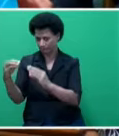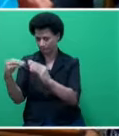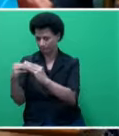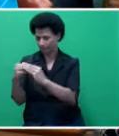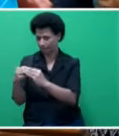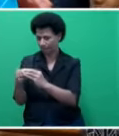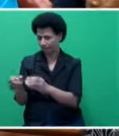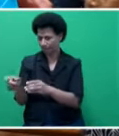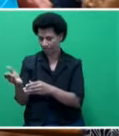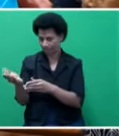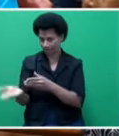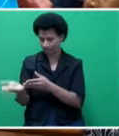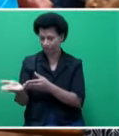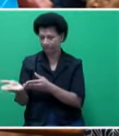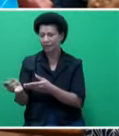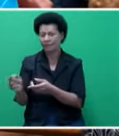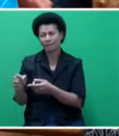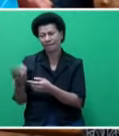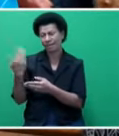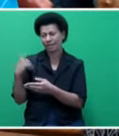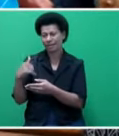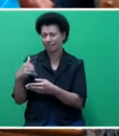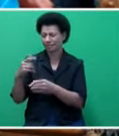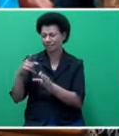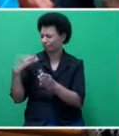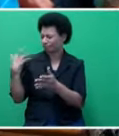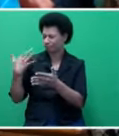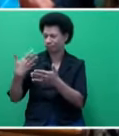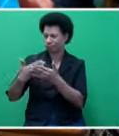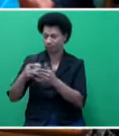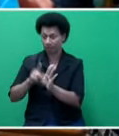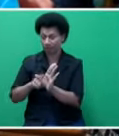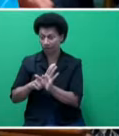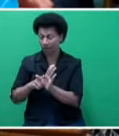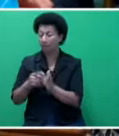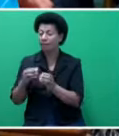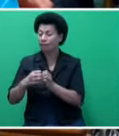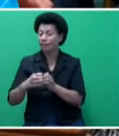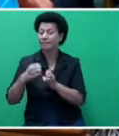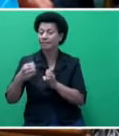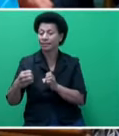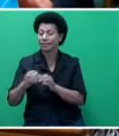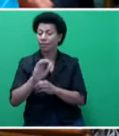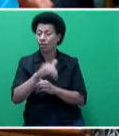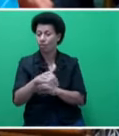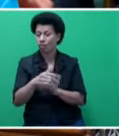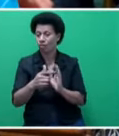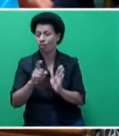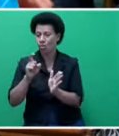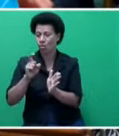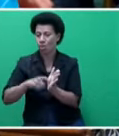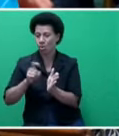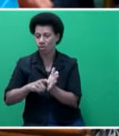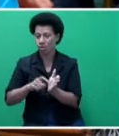last several years have been liberal in terms of extending home loans, and that's good. And many